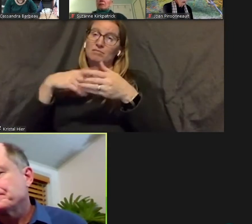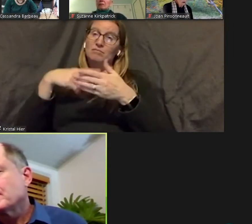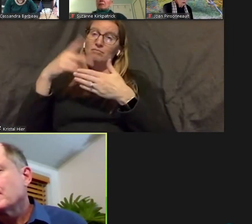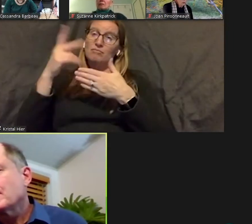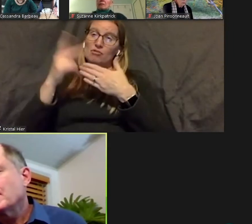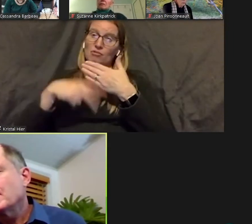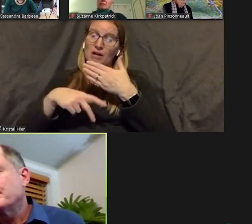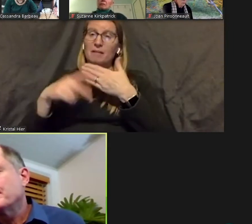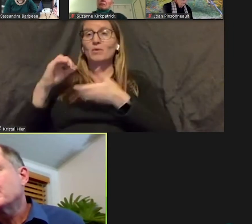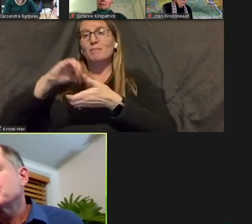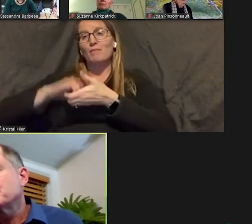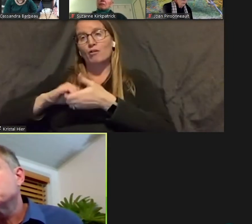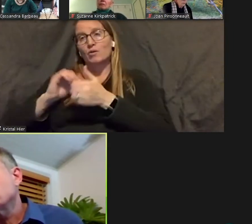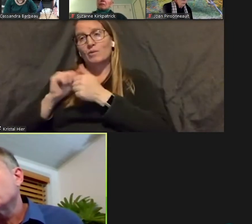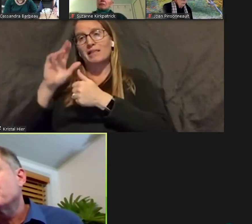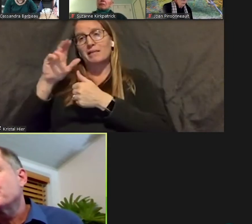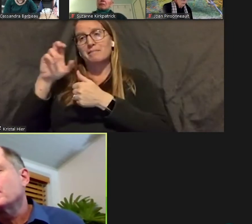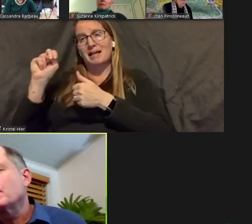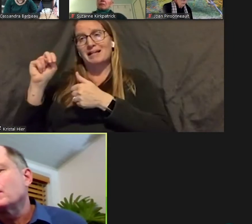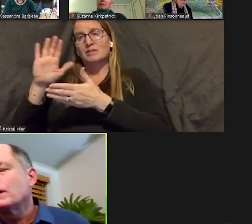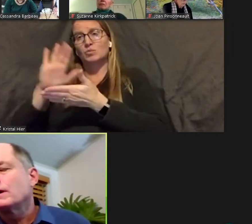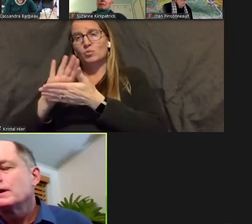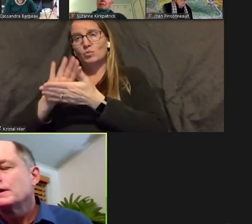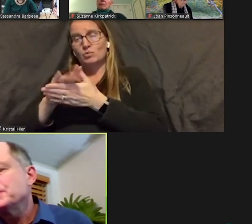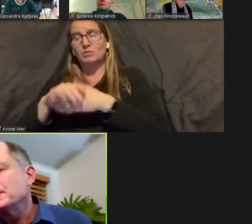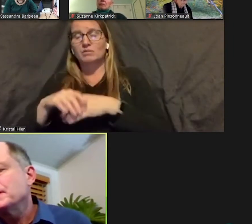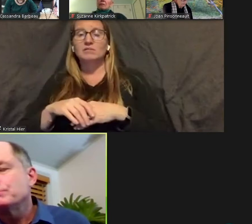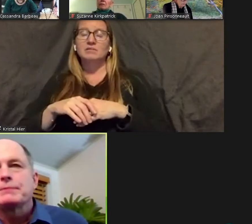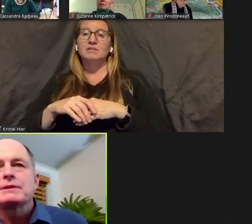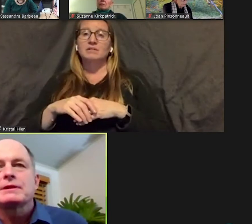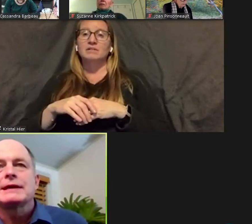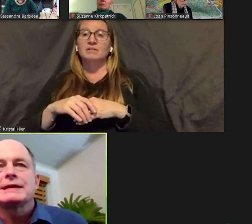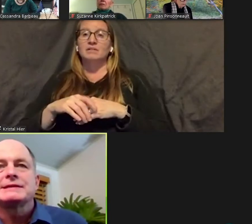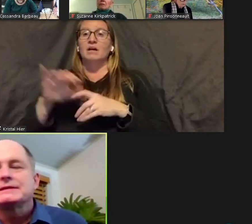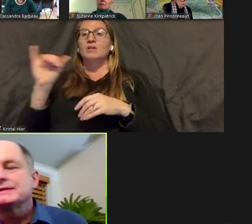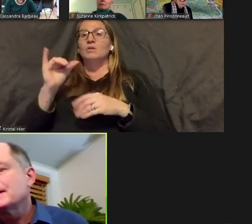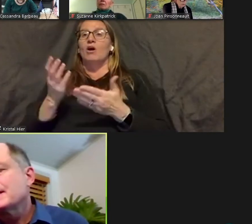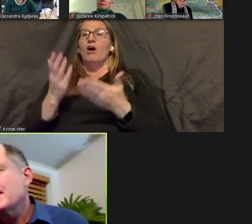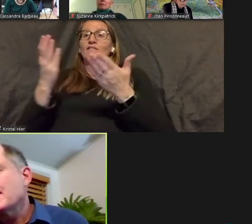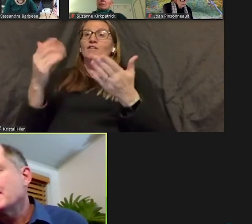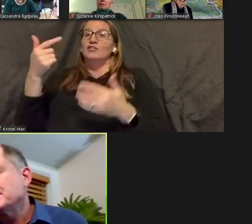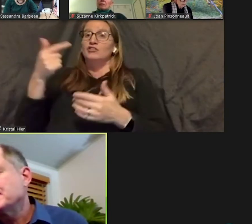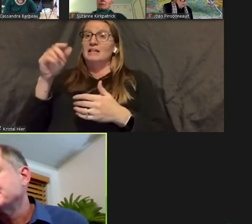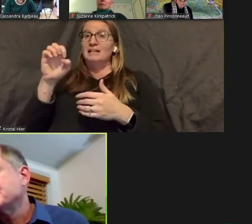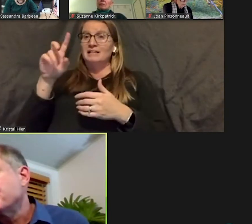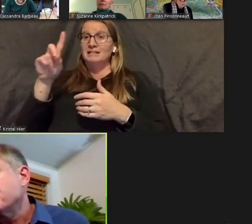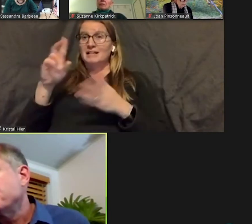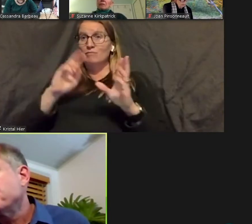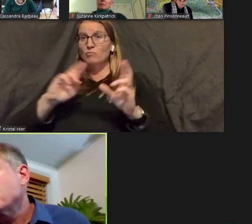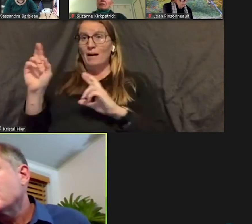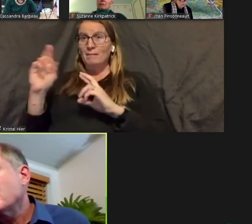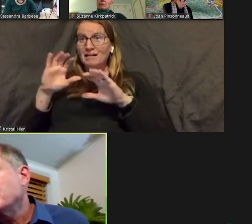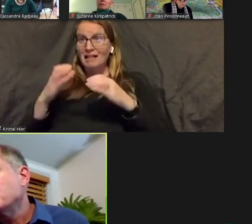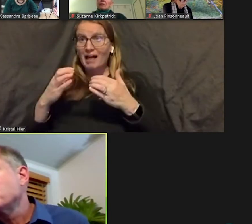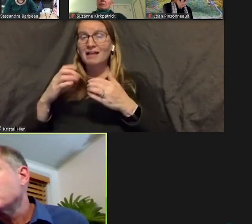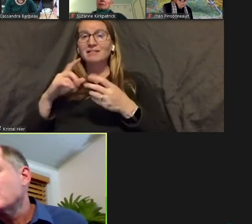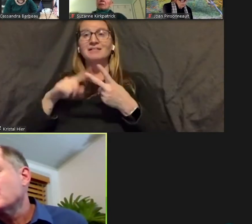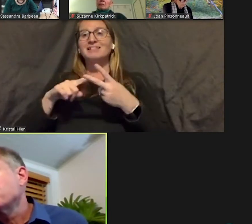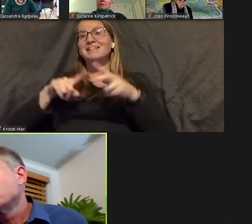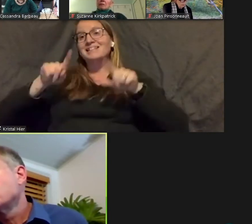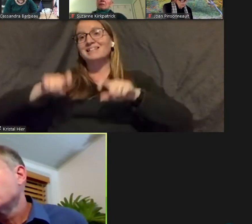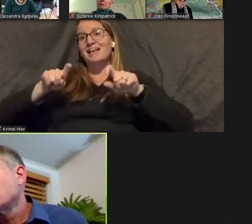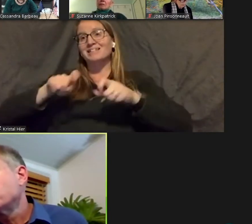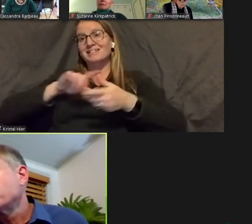Schools. Other services we offer are GED prep classes and a test center, and